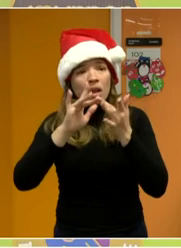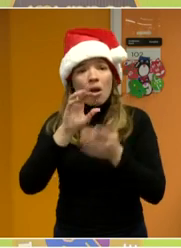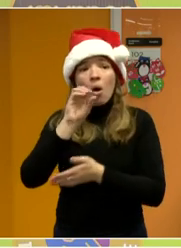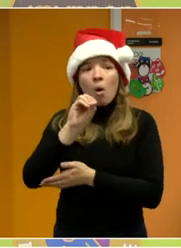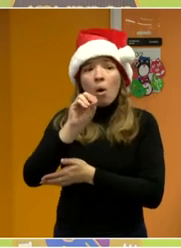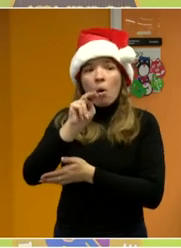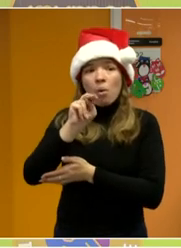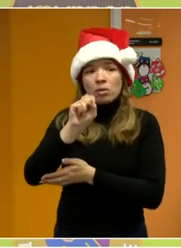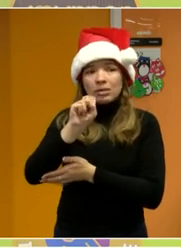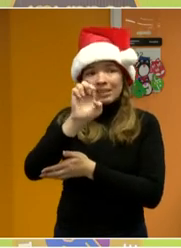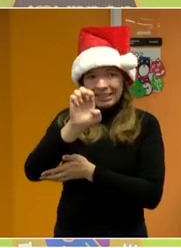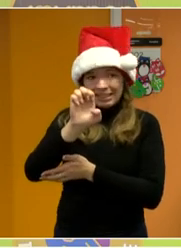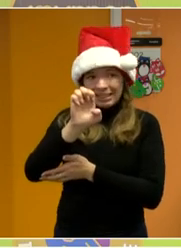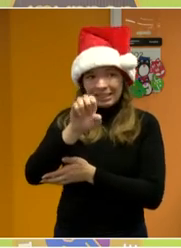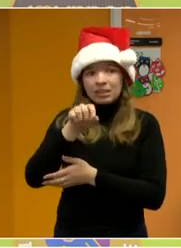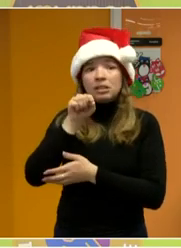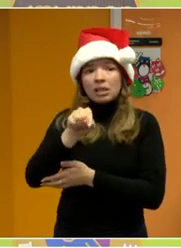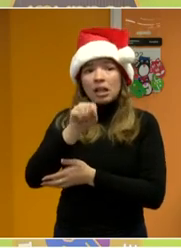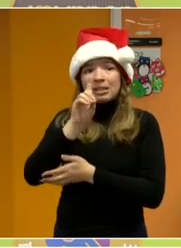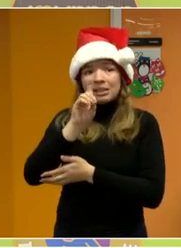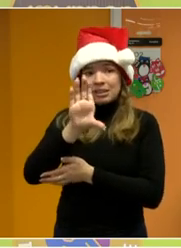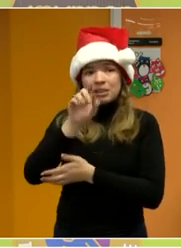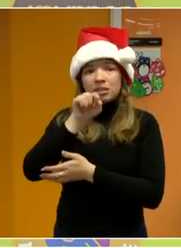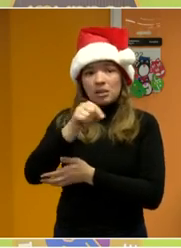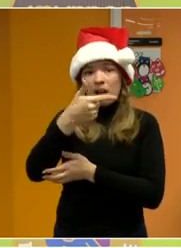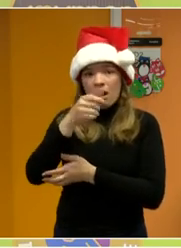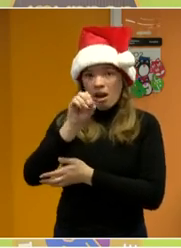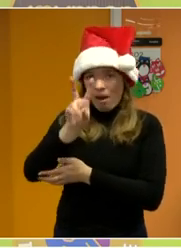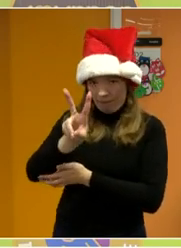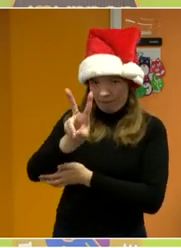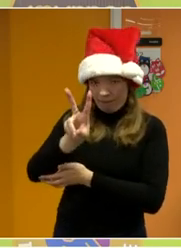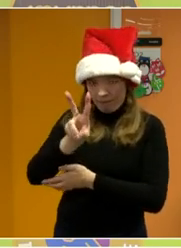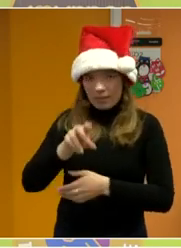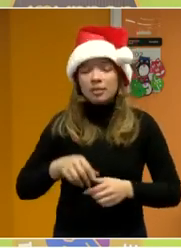ones.dc.gov, and that's ONES is O-N-S-E. It took me a couple years to get that, but